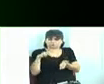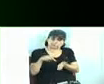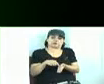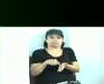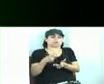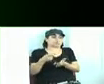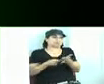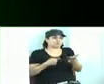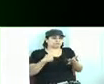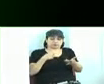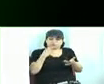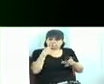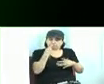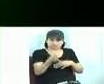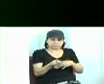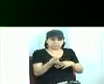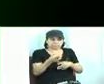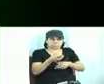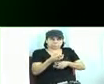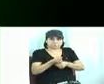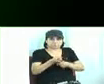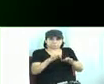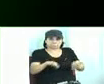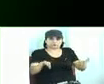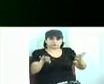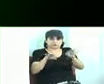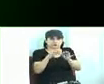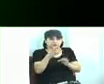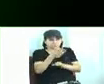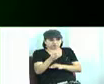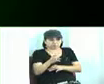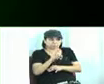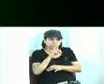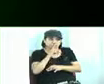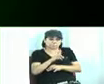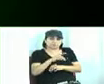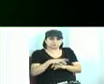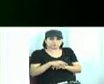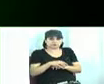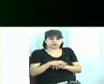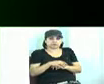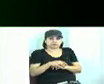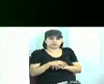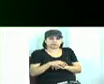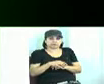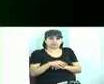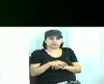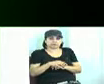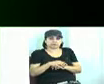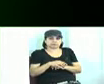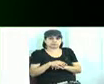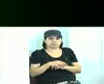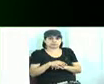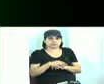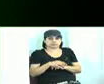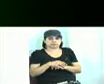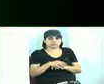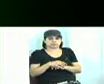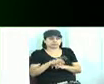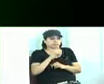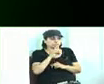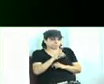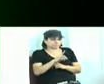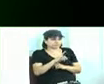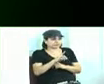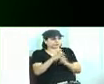I am saying is trustworthy and true." And the one continued, "It is